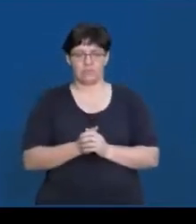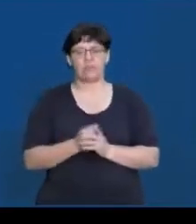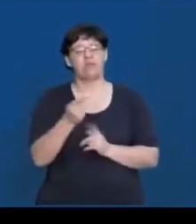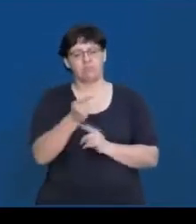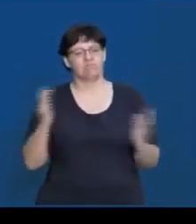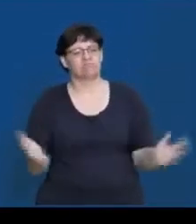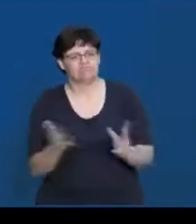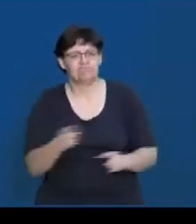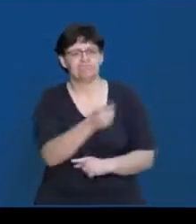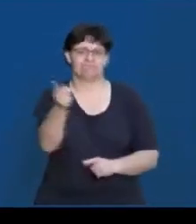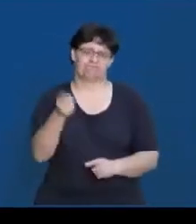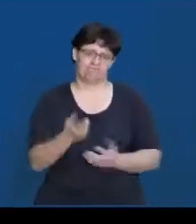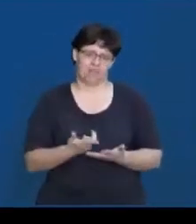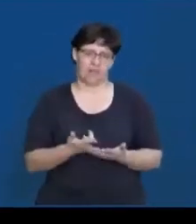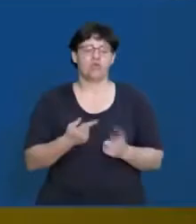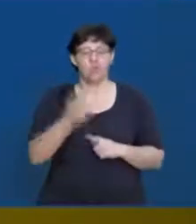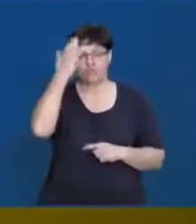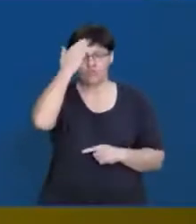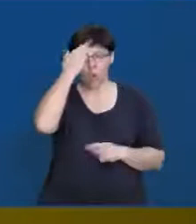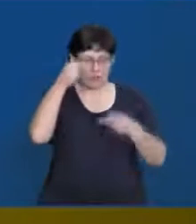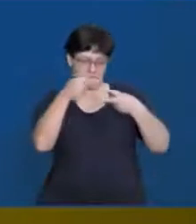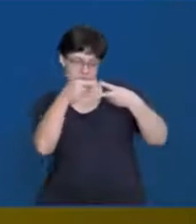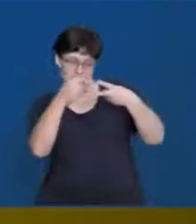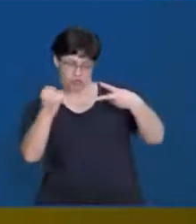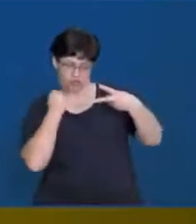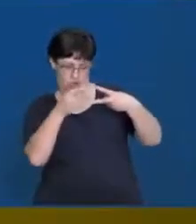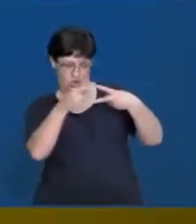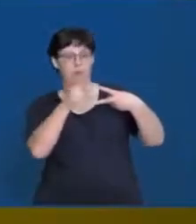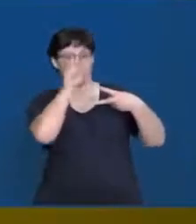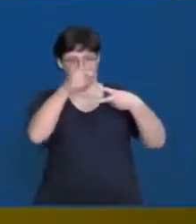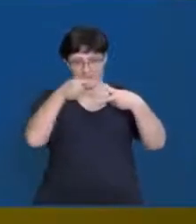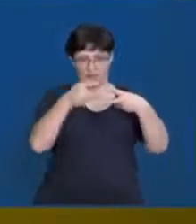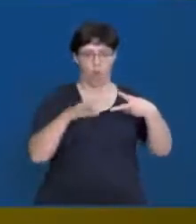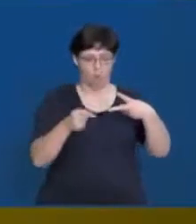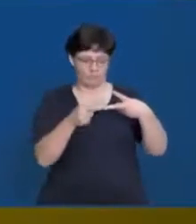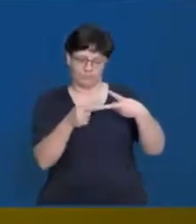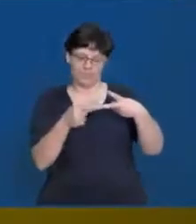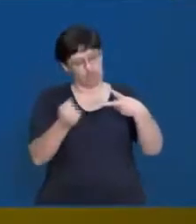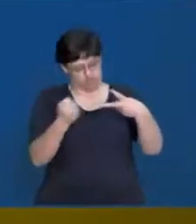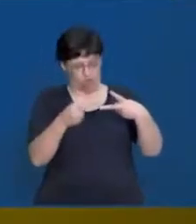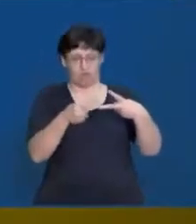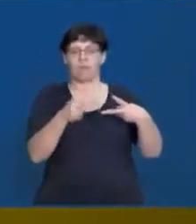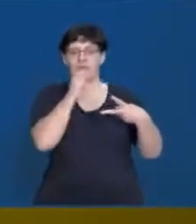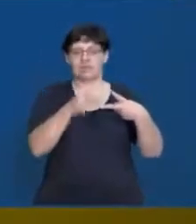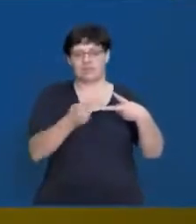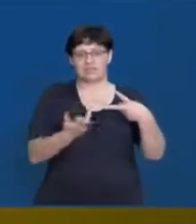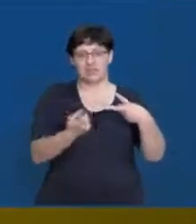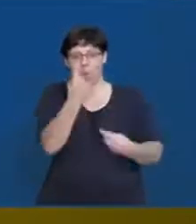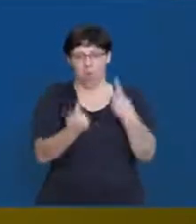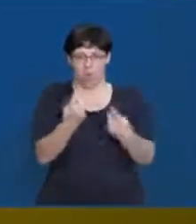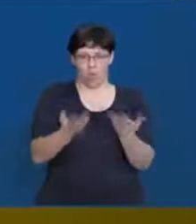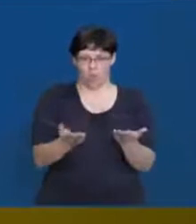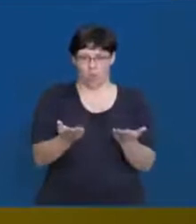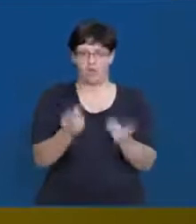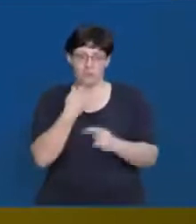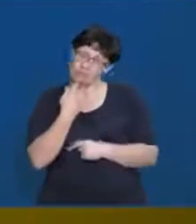going to just encourage you, boys and girls, you know which module you are strong in, right? You need to make sure that you are able to